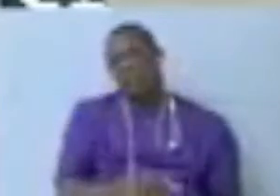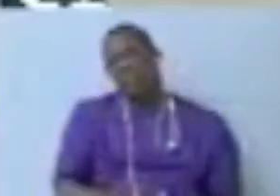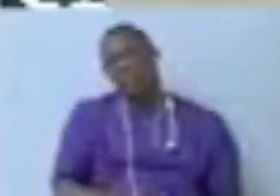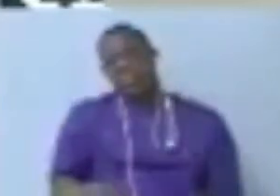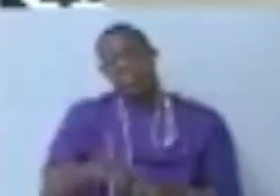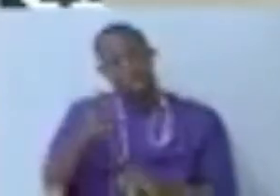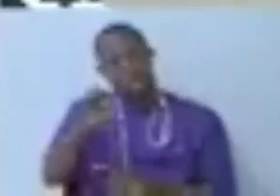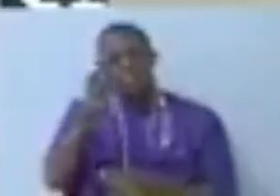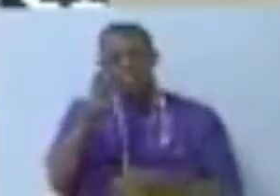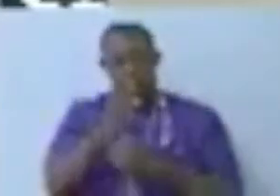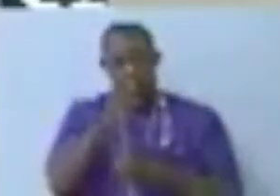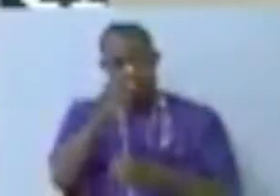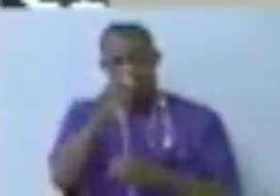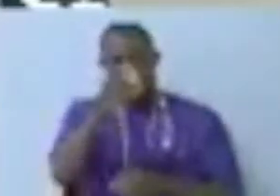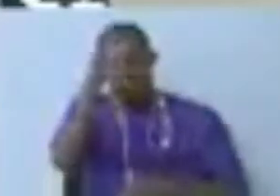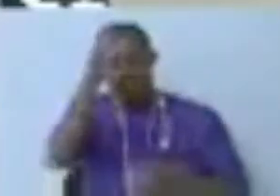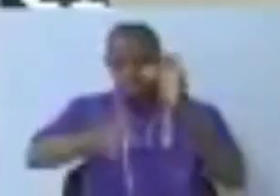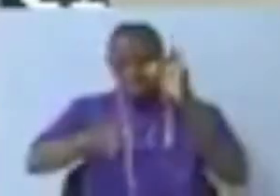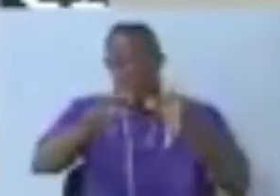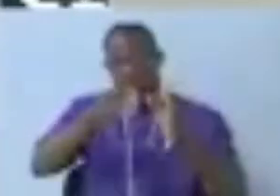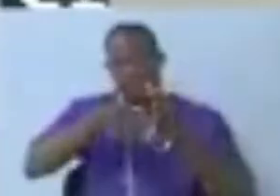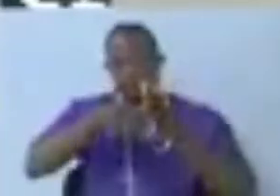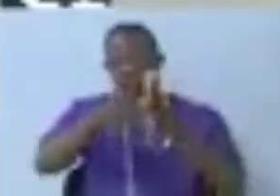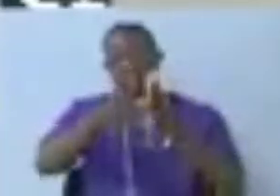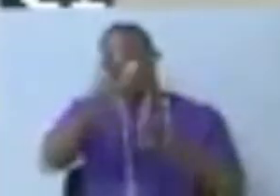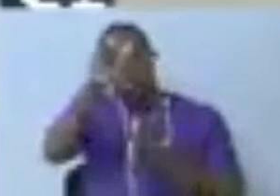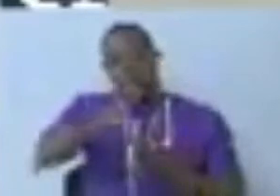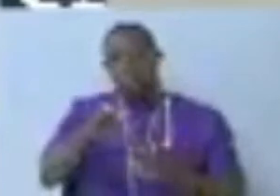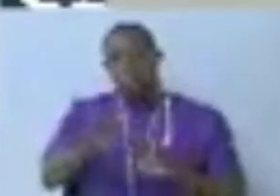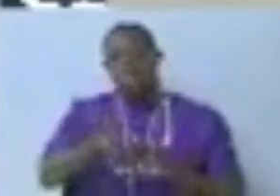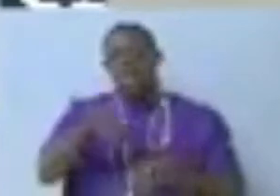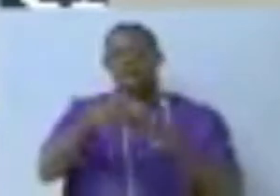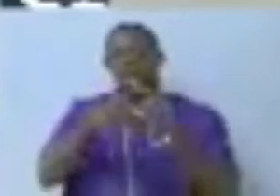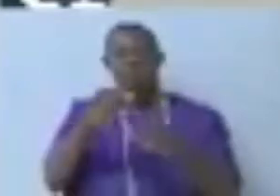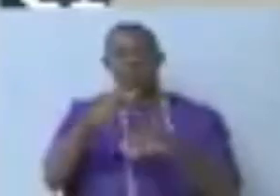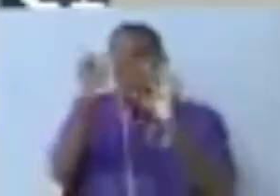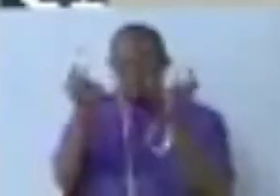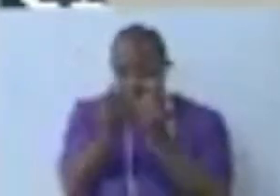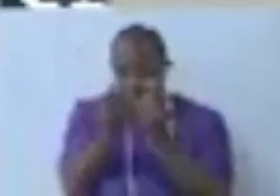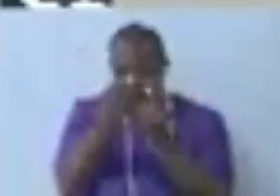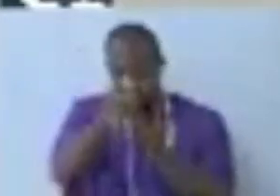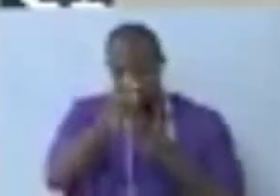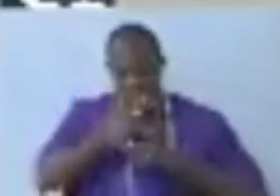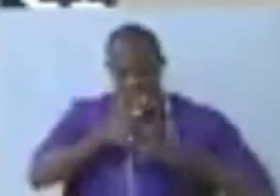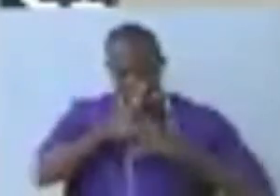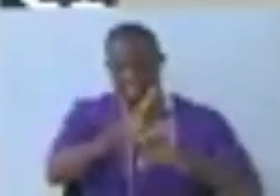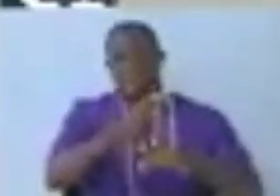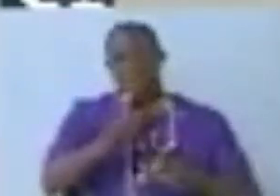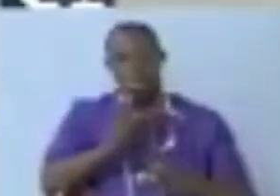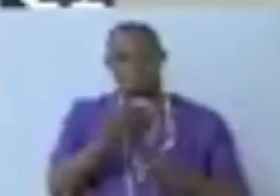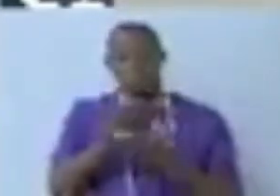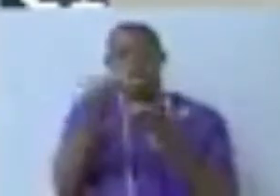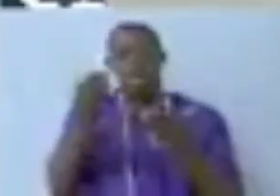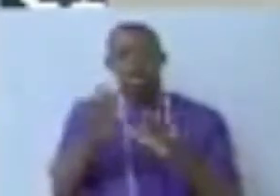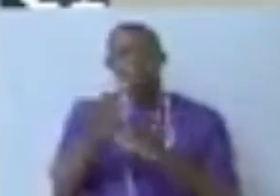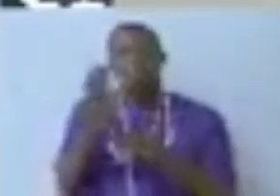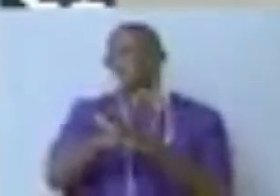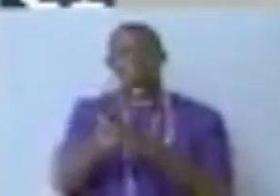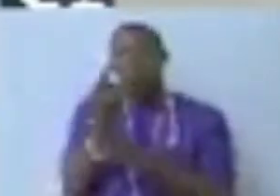That would make you a judge in a matter that you are interested in, because you passed the initial